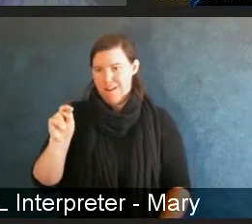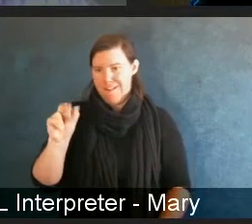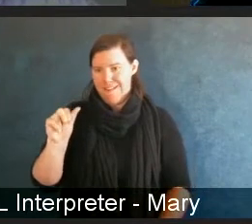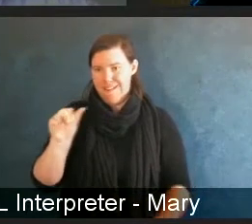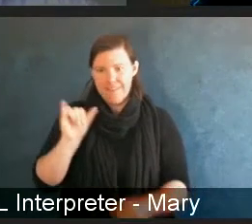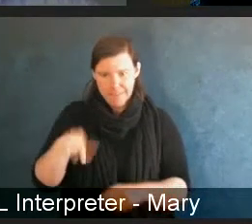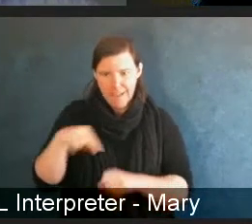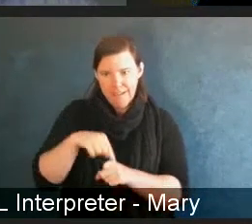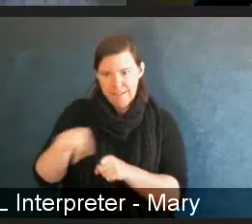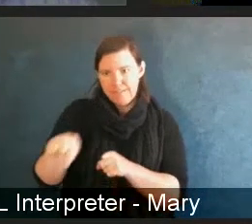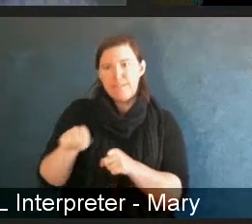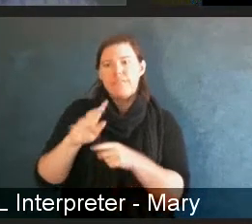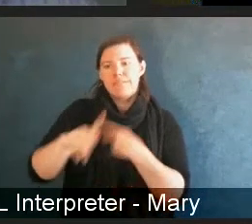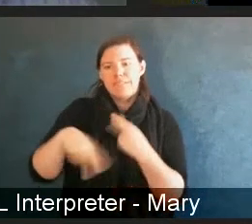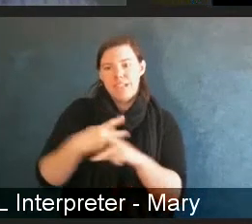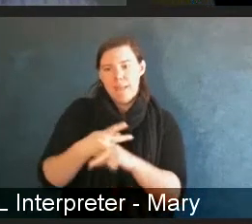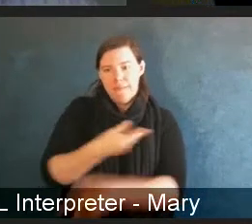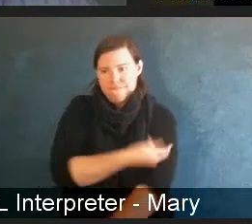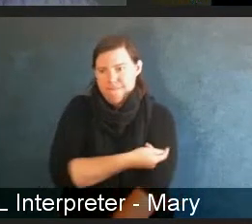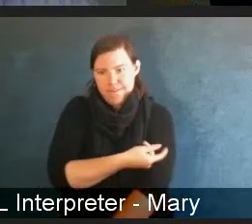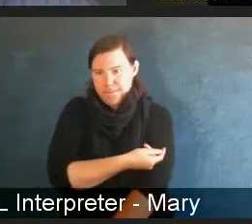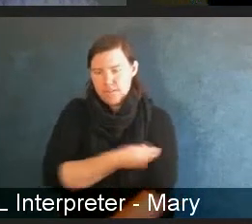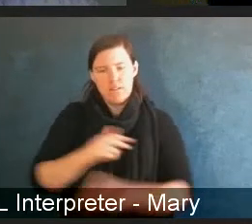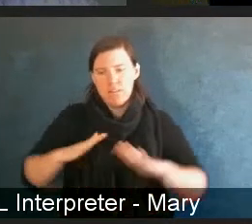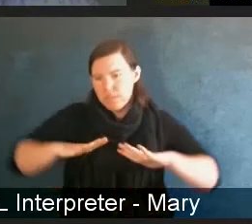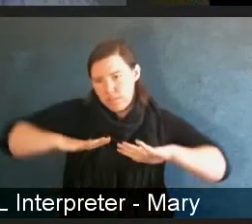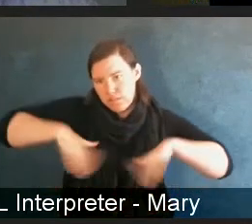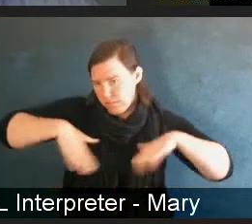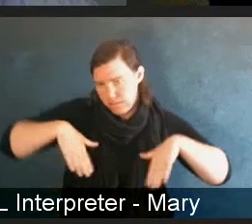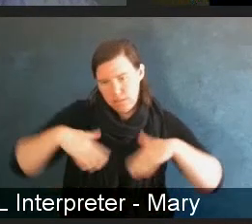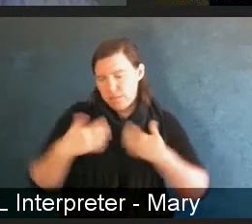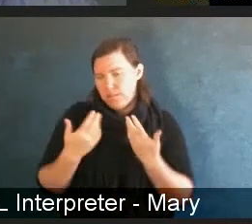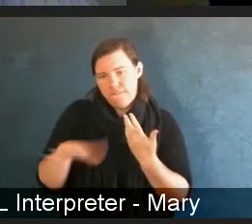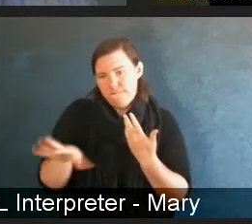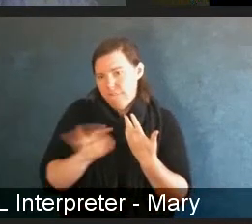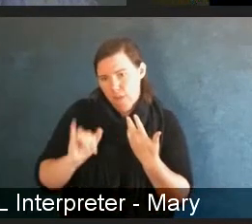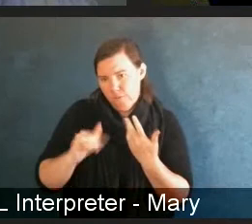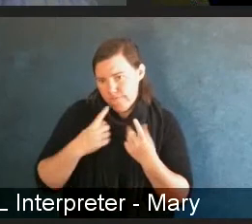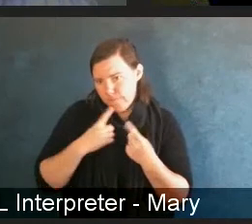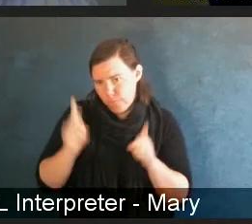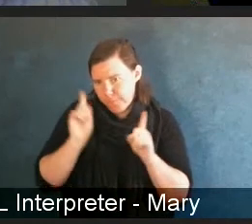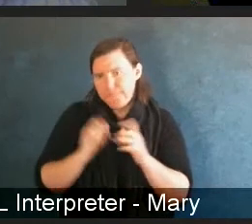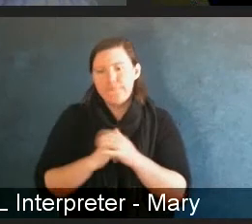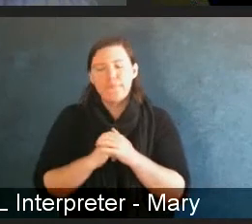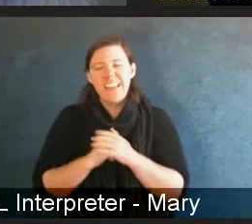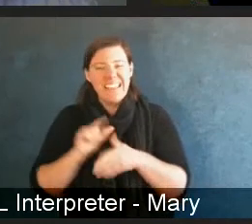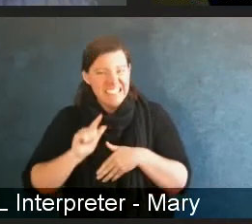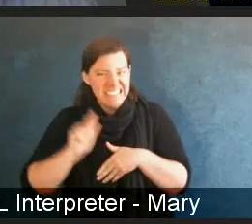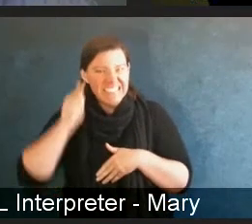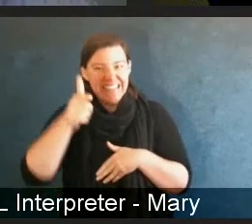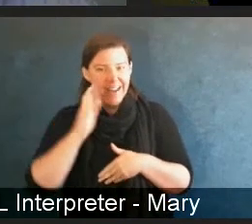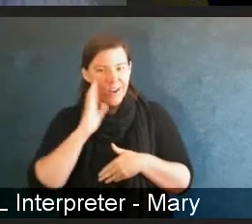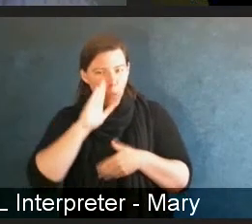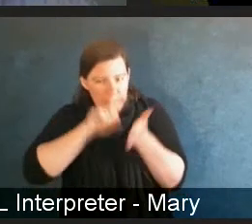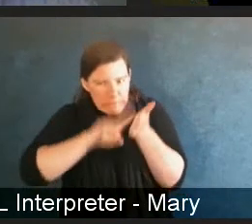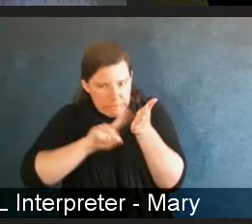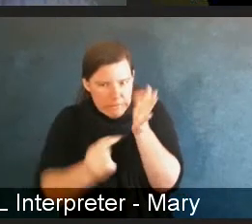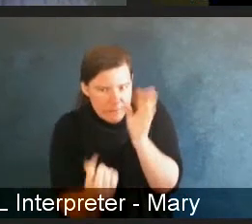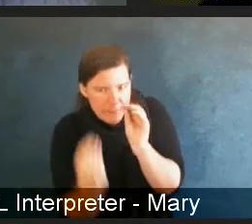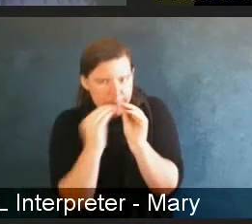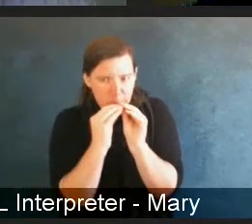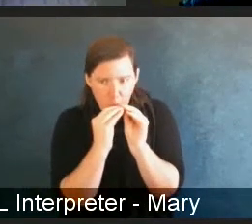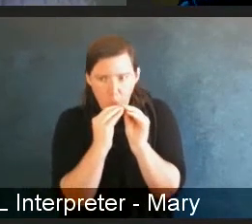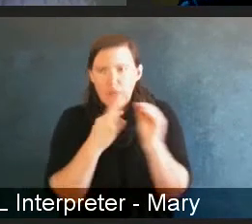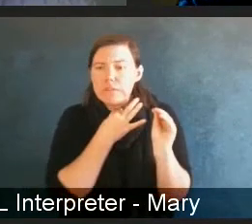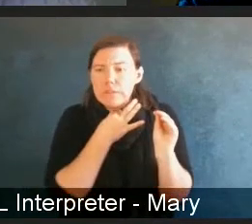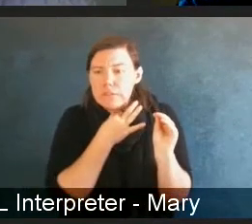our reliable correlates of protection will we investigate that further. There are some remarkable anecdotes, and I think